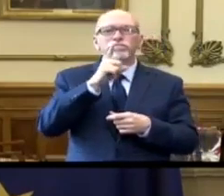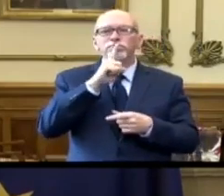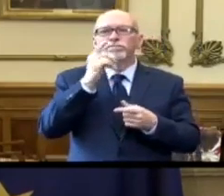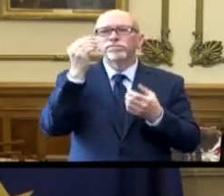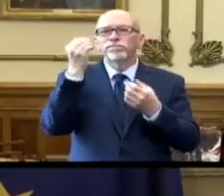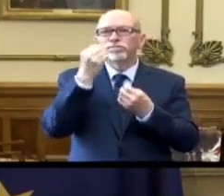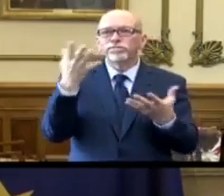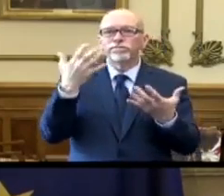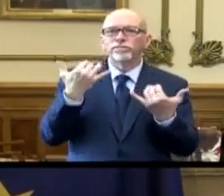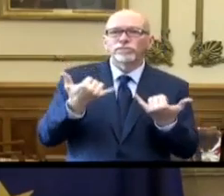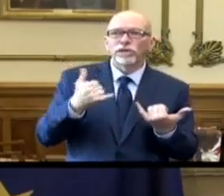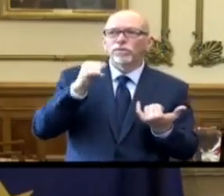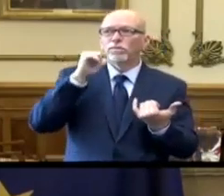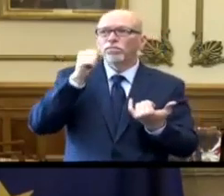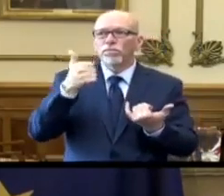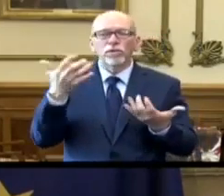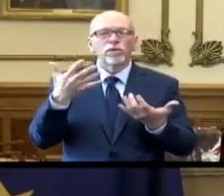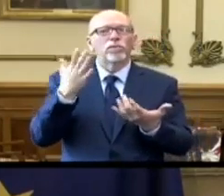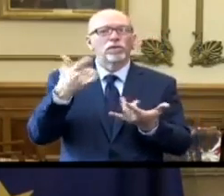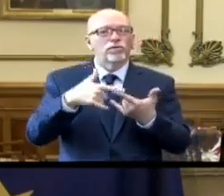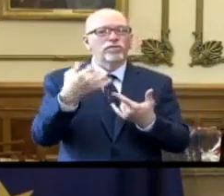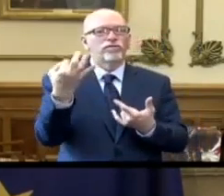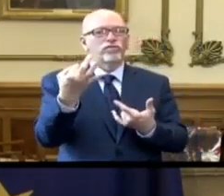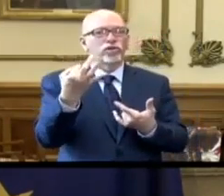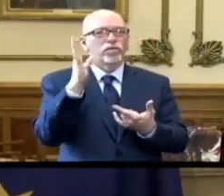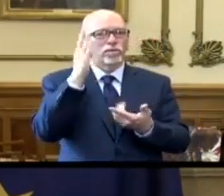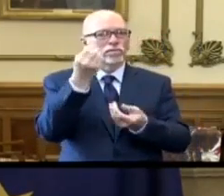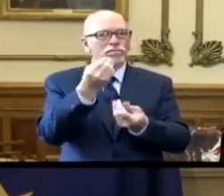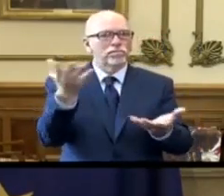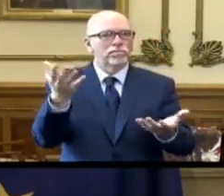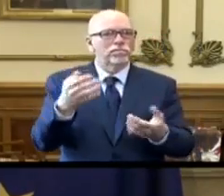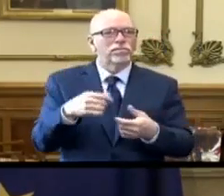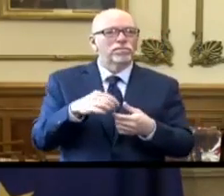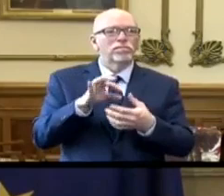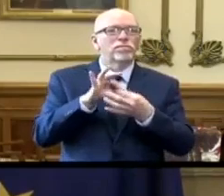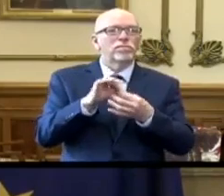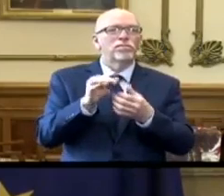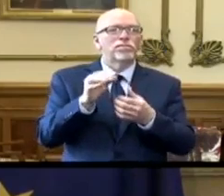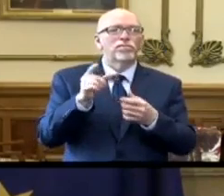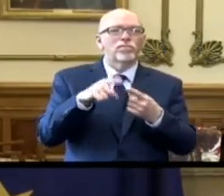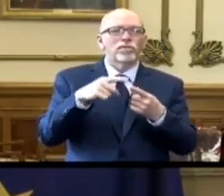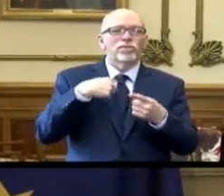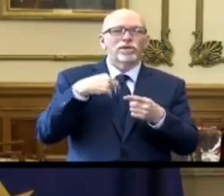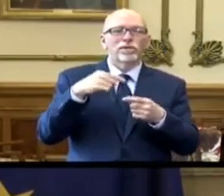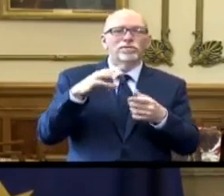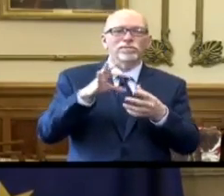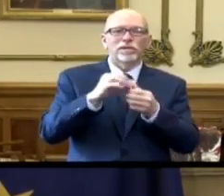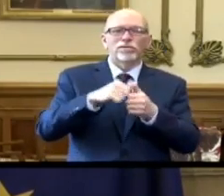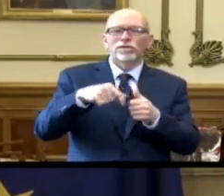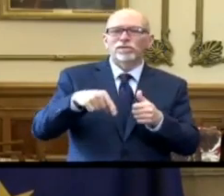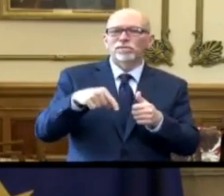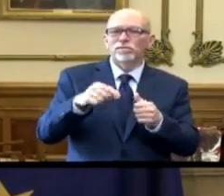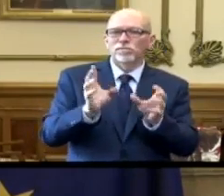nor tomorrow, by the way, when I'm connected online to this press